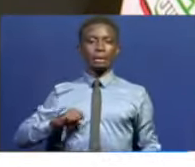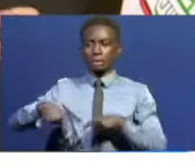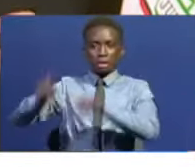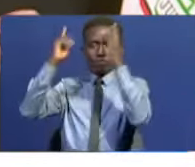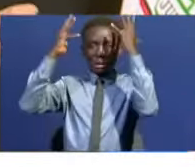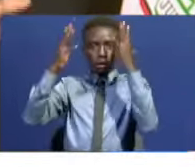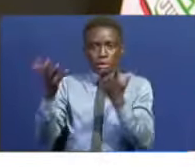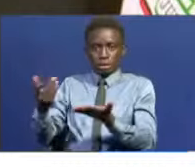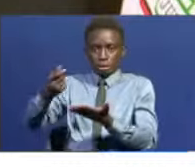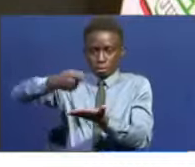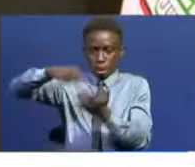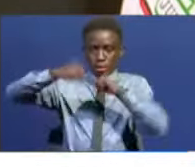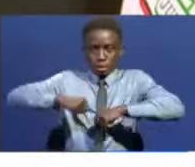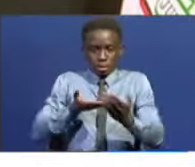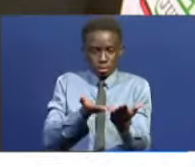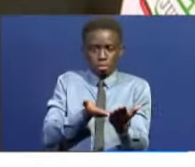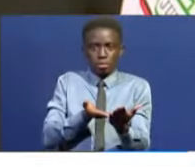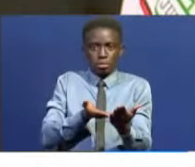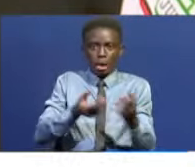Let's be truthful.